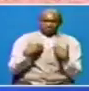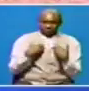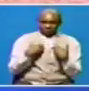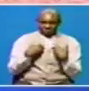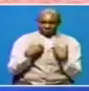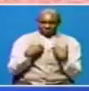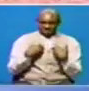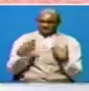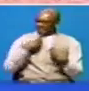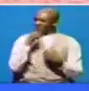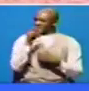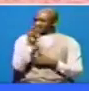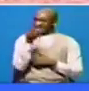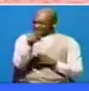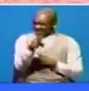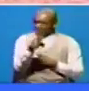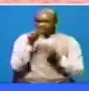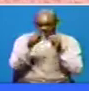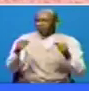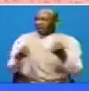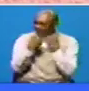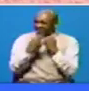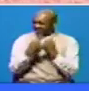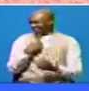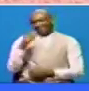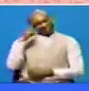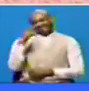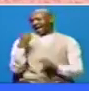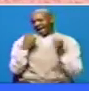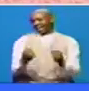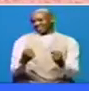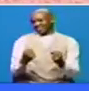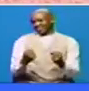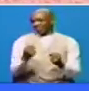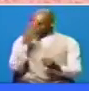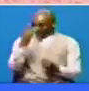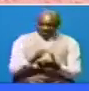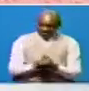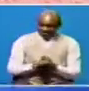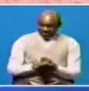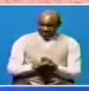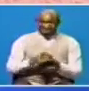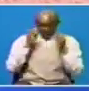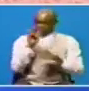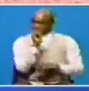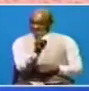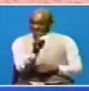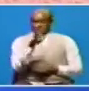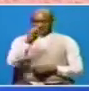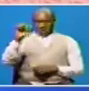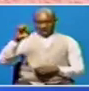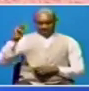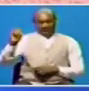see if it will really take effect, because even if you look at the Nema